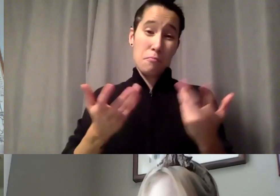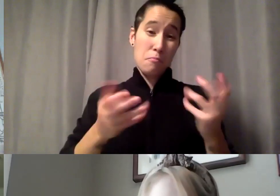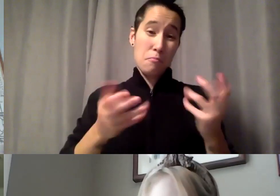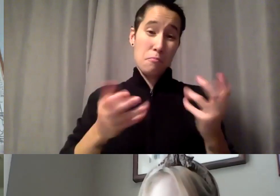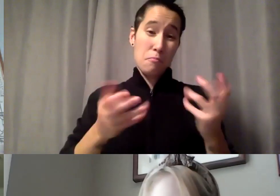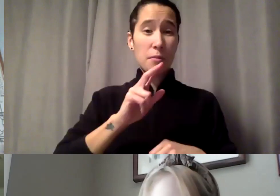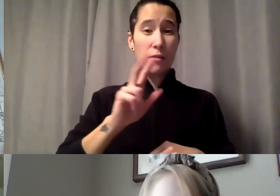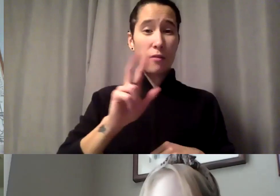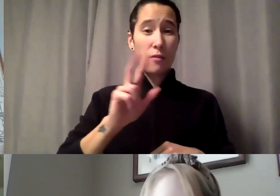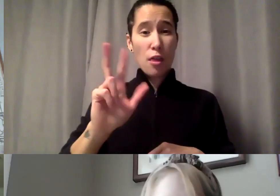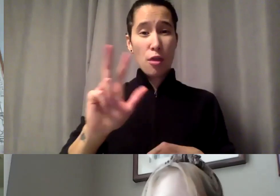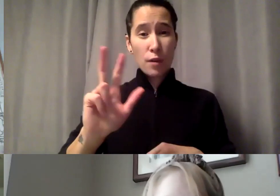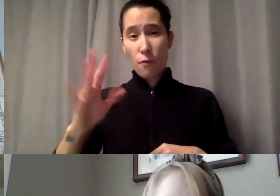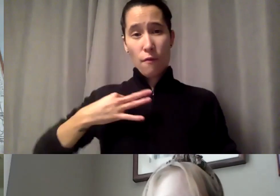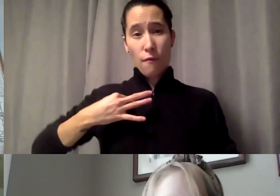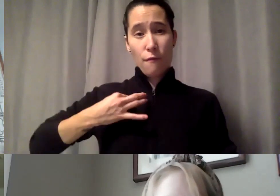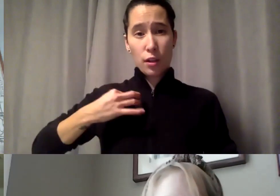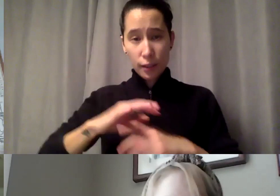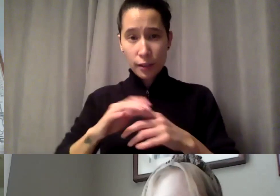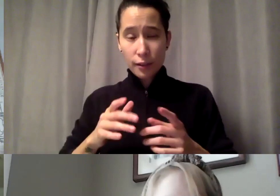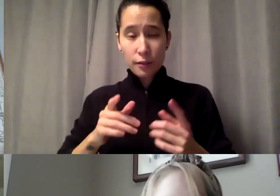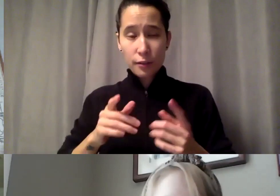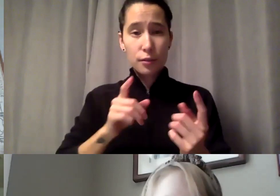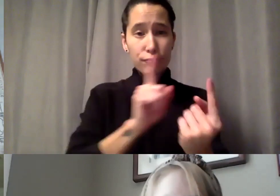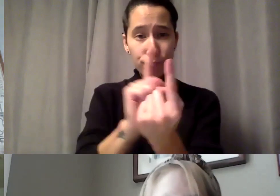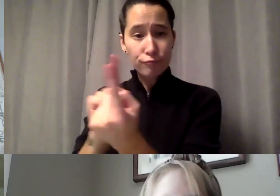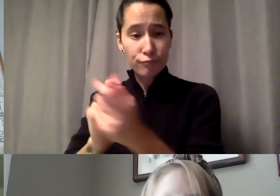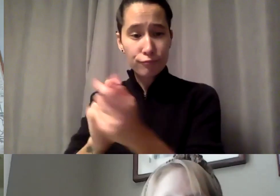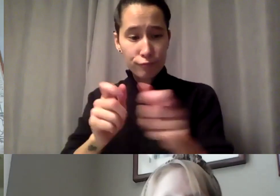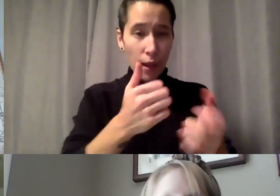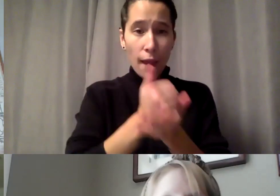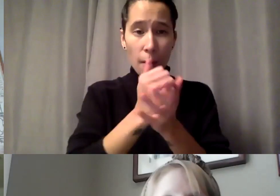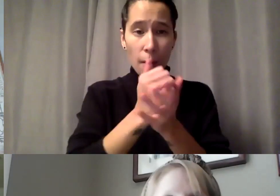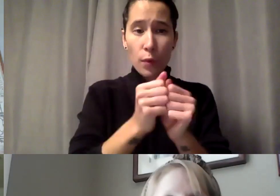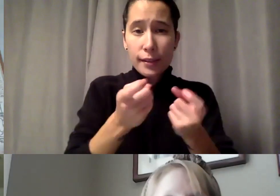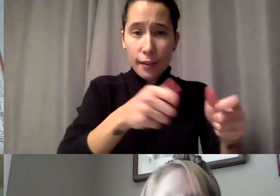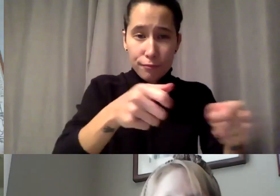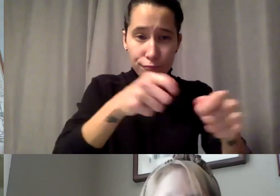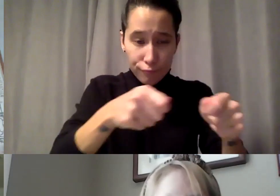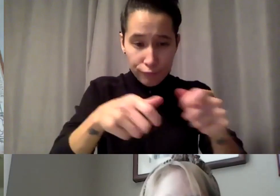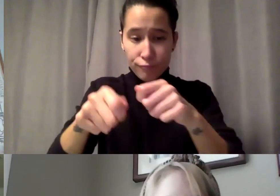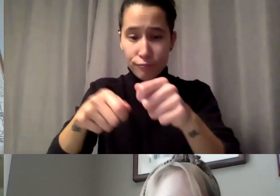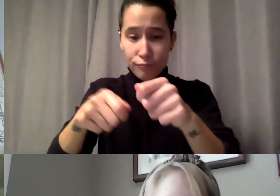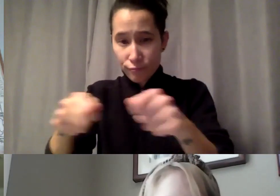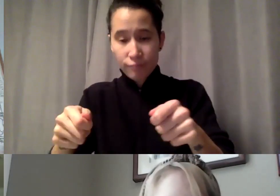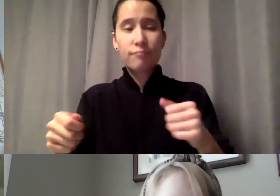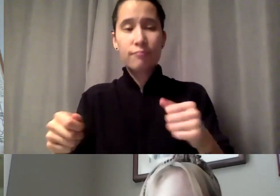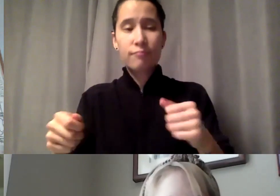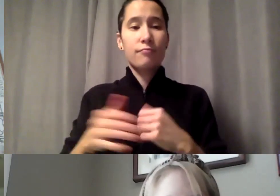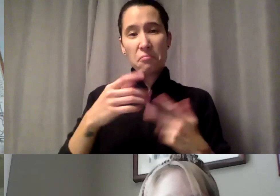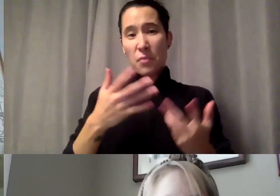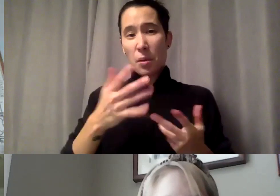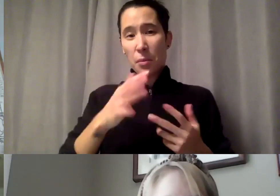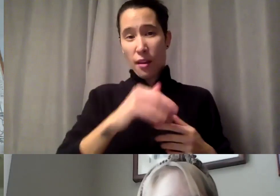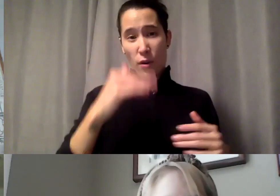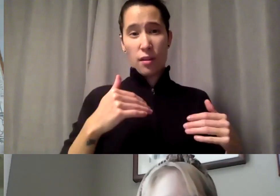for more than just one child, like that, things like that for the younger ones. But